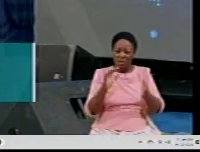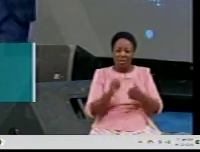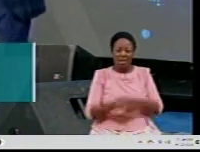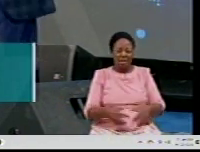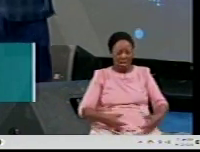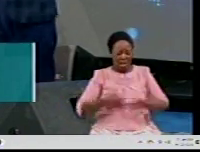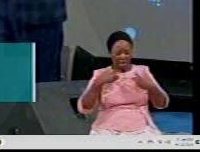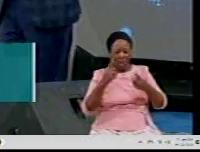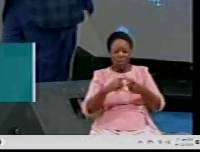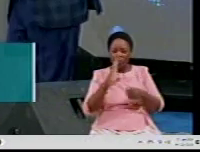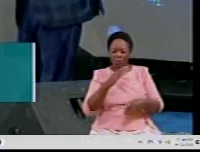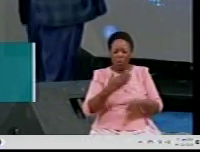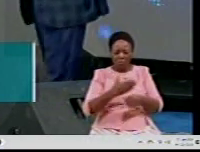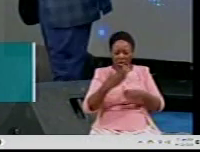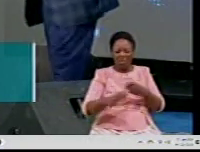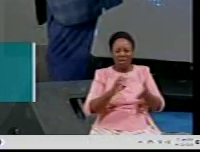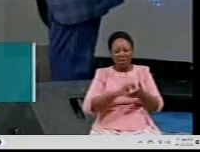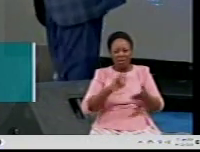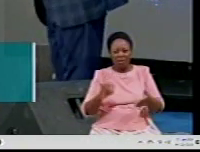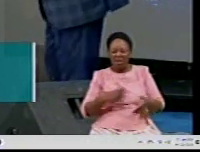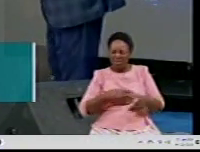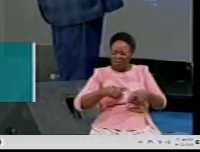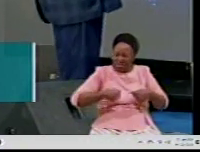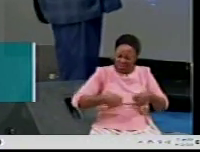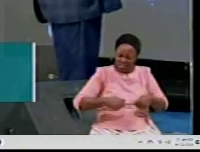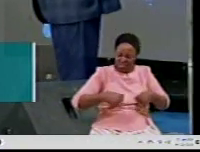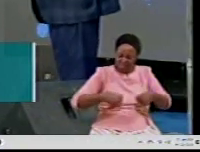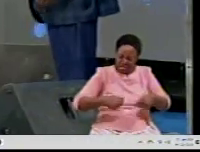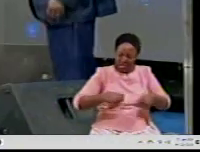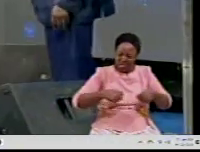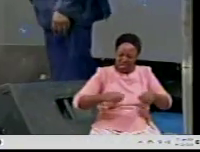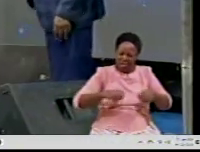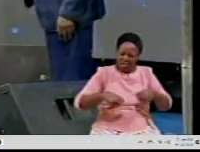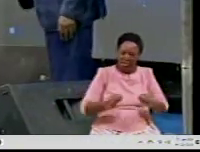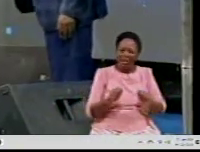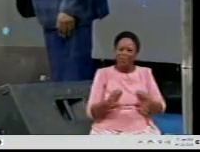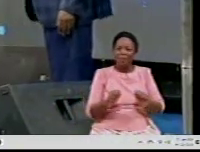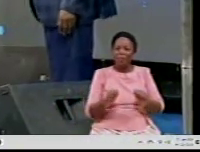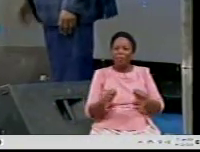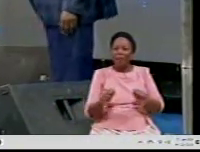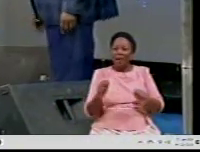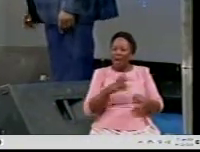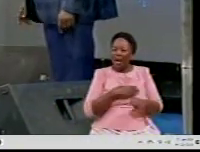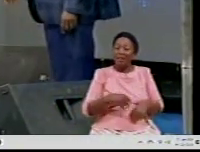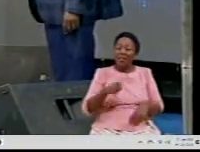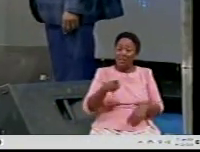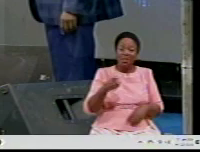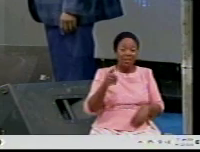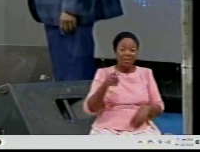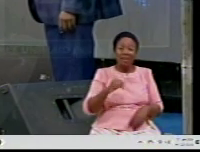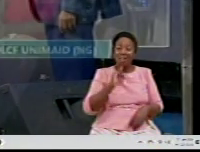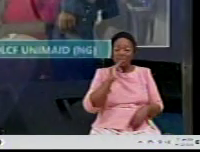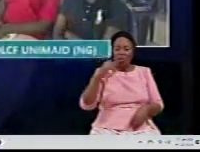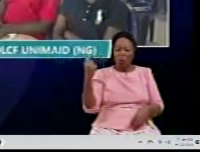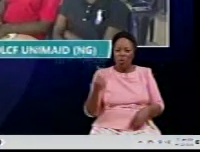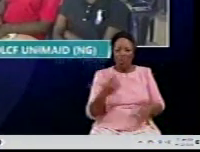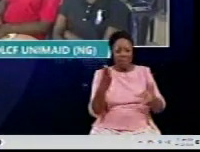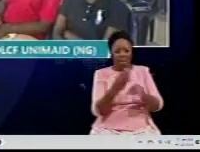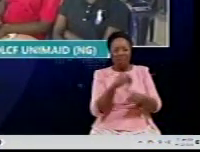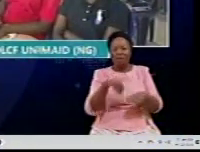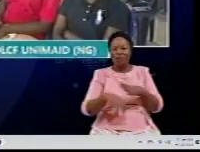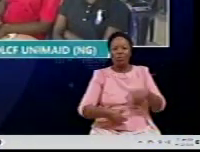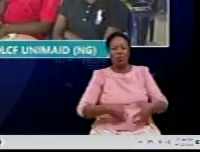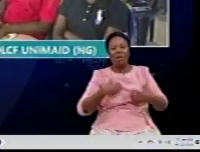totally removed. And he tries, and he tries, and he tries. And he's always getting into anger